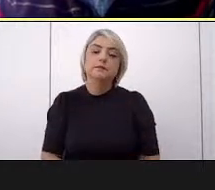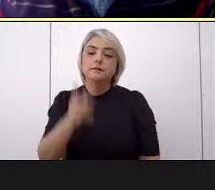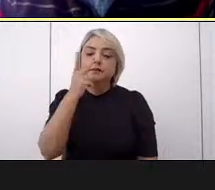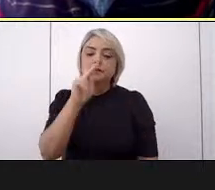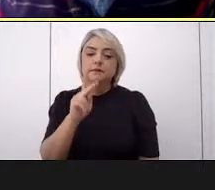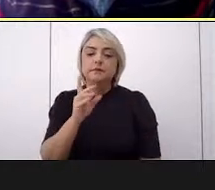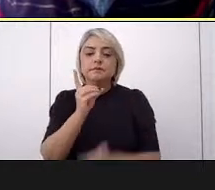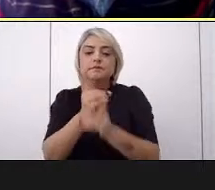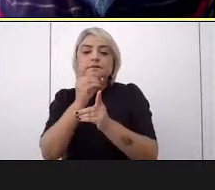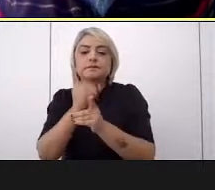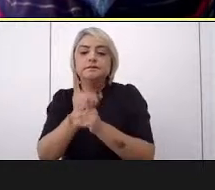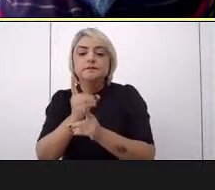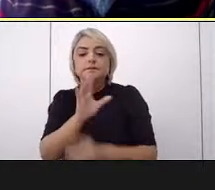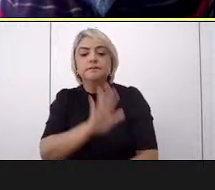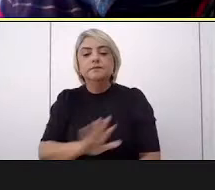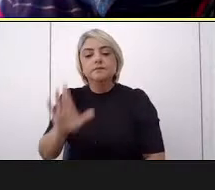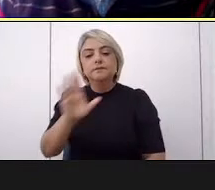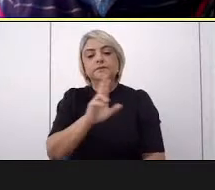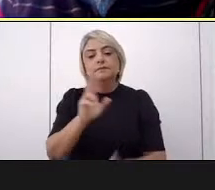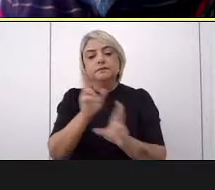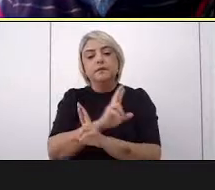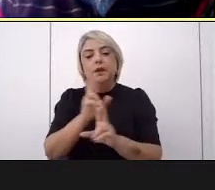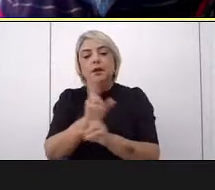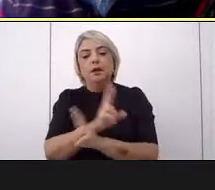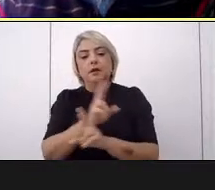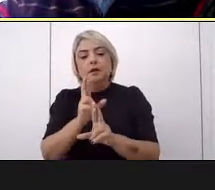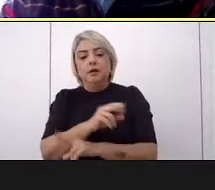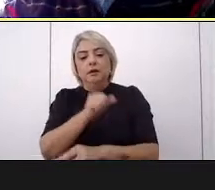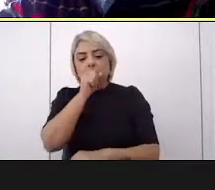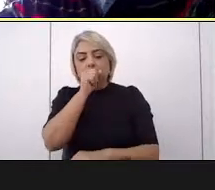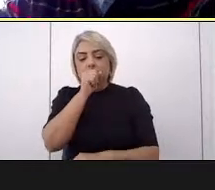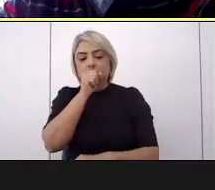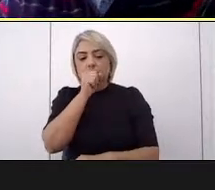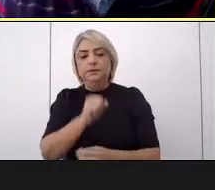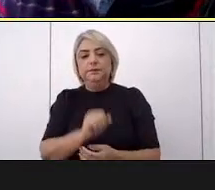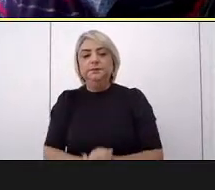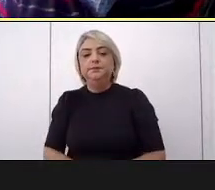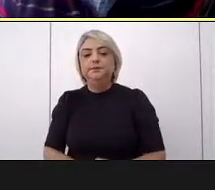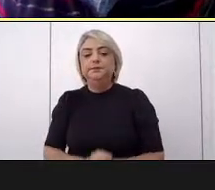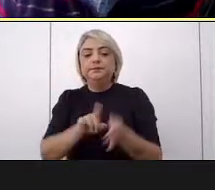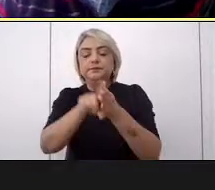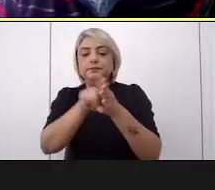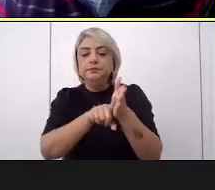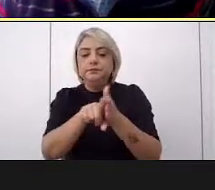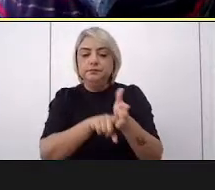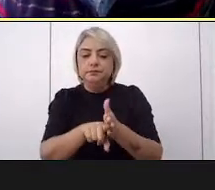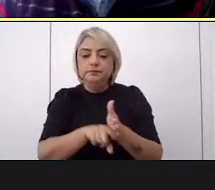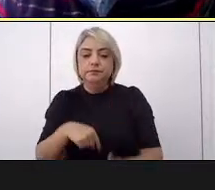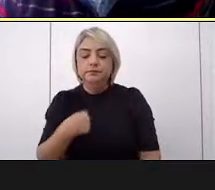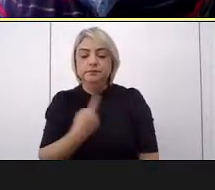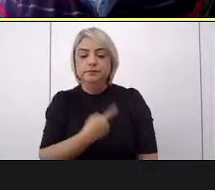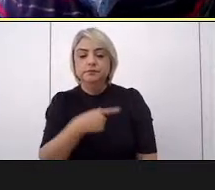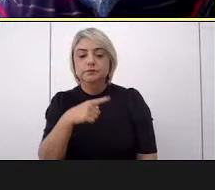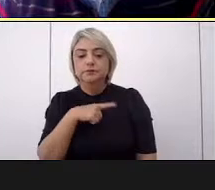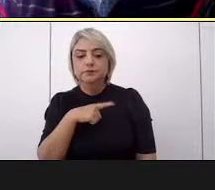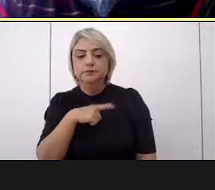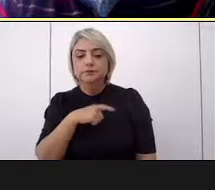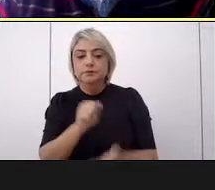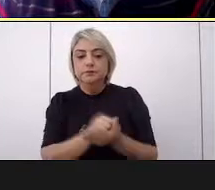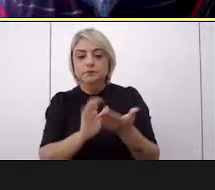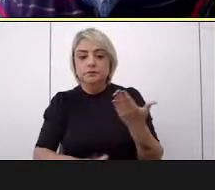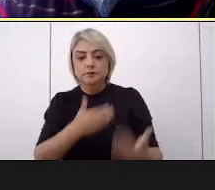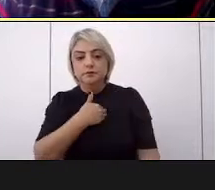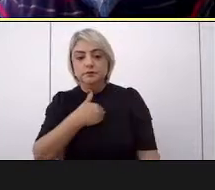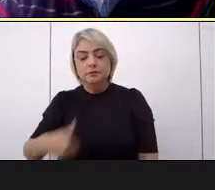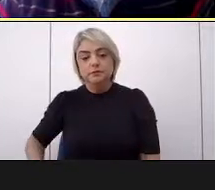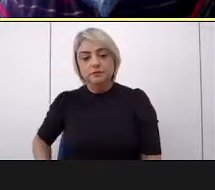Concerning the stream of research that studies the place and role of the law in public action, their main achievement is to